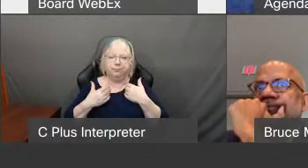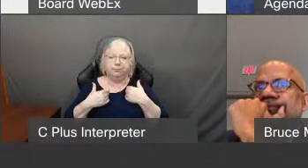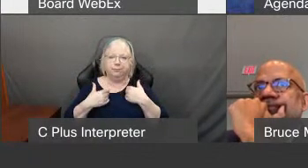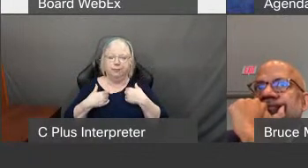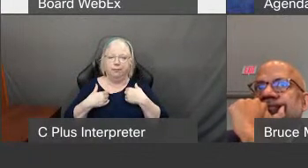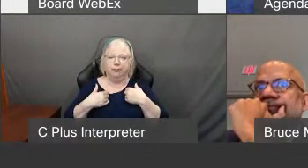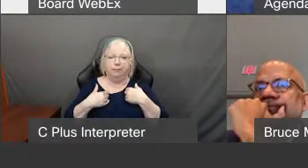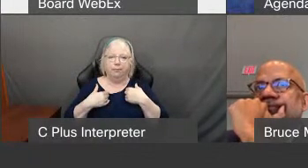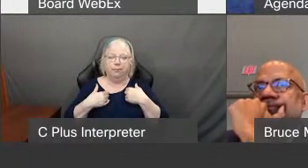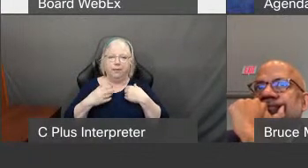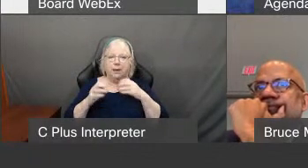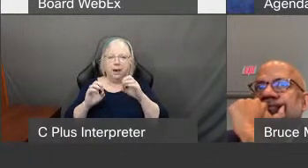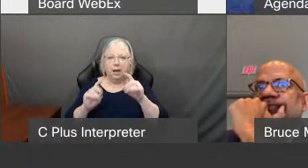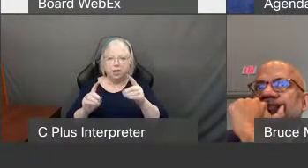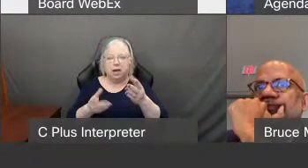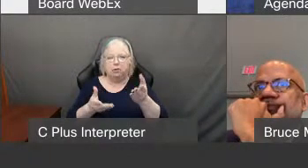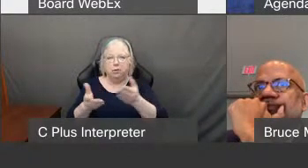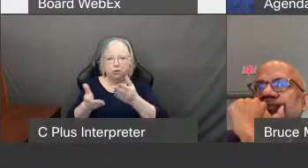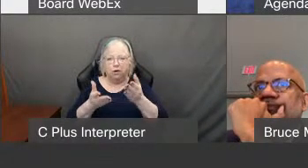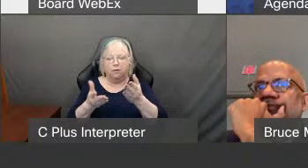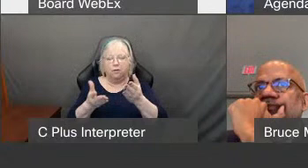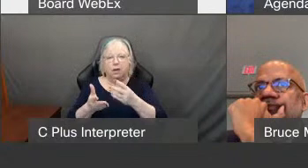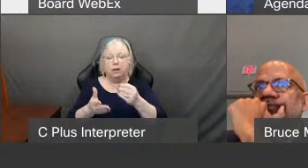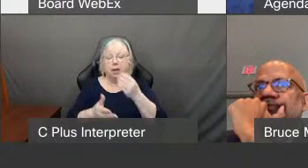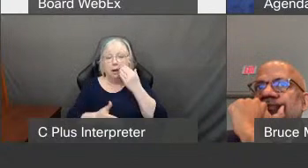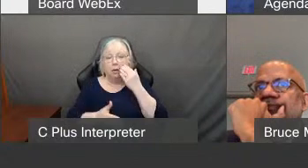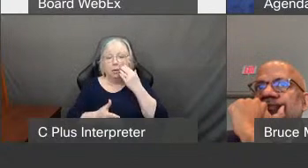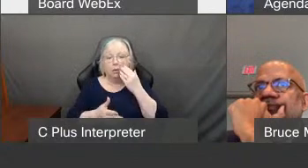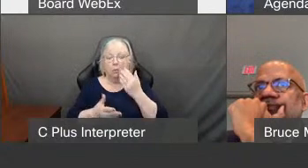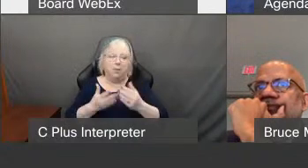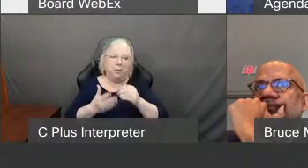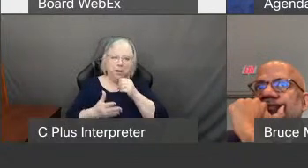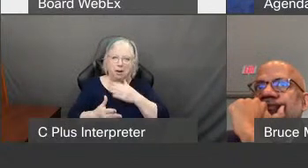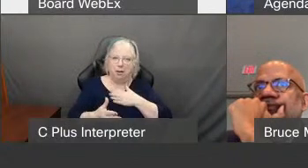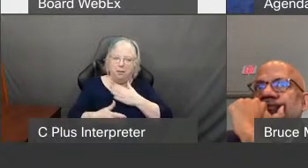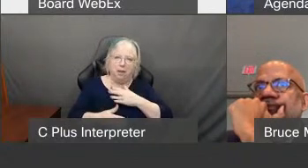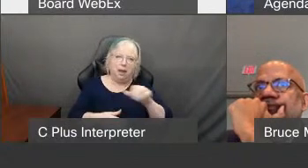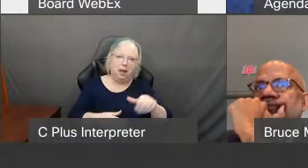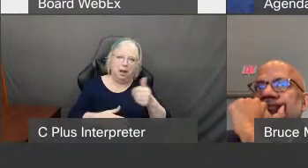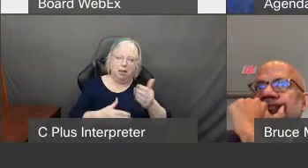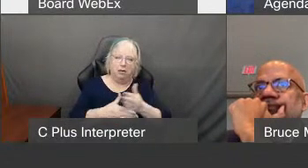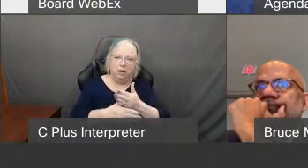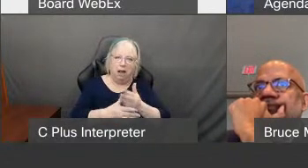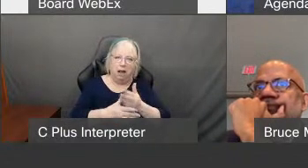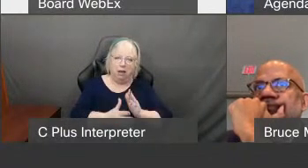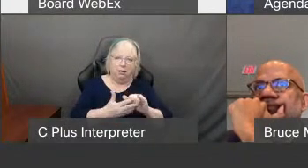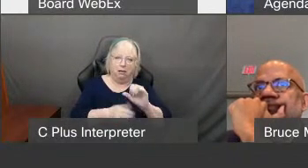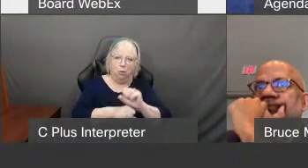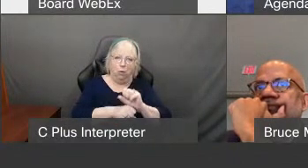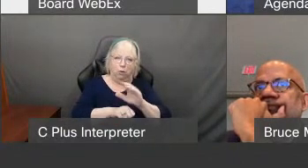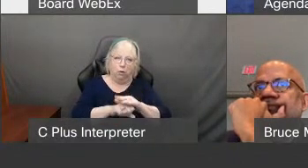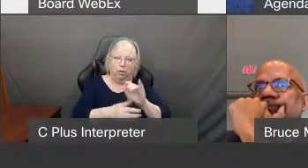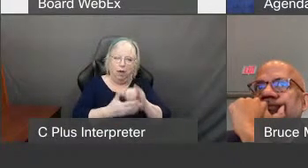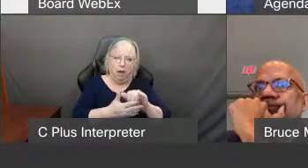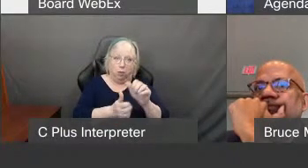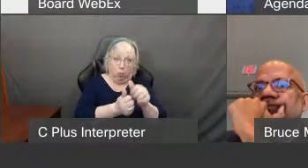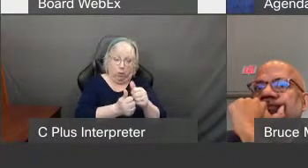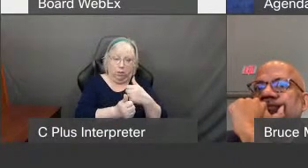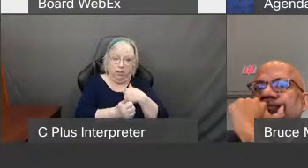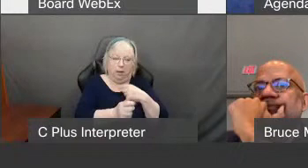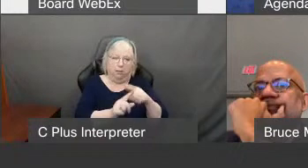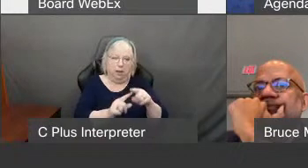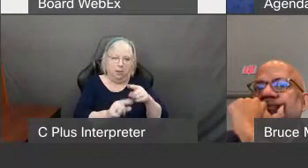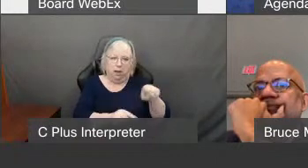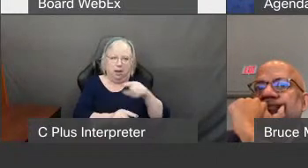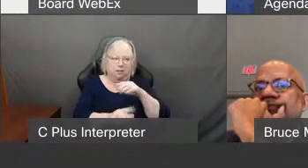school and education services. And I know maybe not my other colleagues that were, that worked on that with me, they may